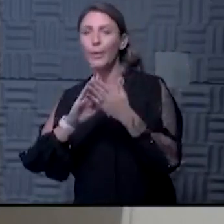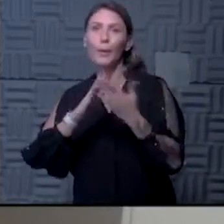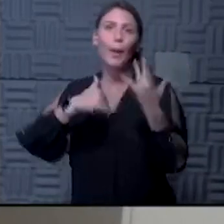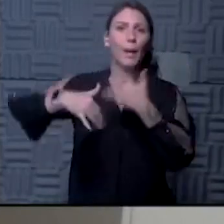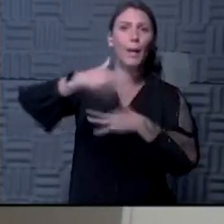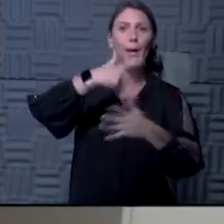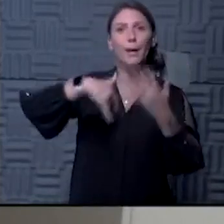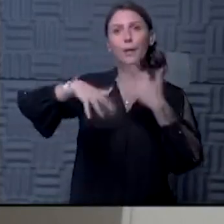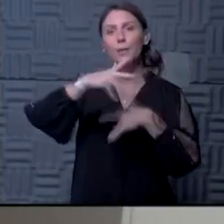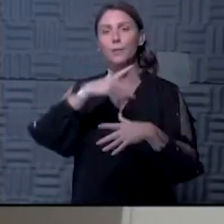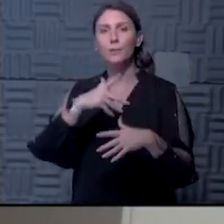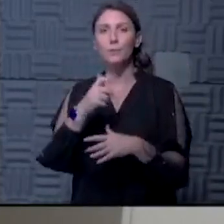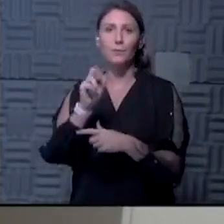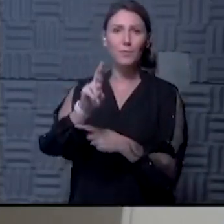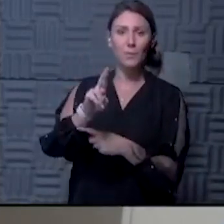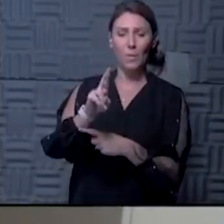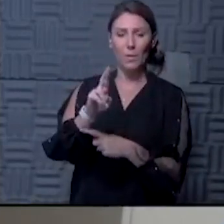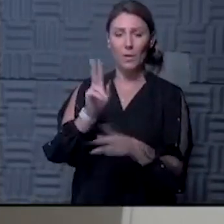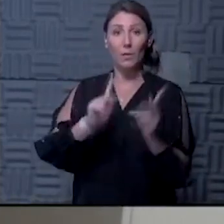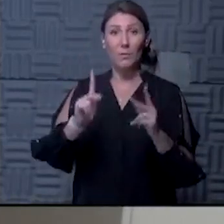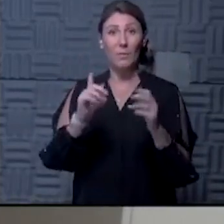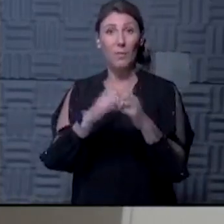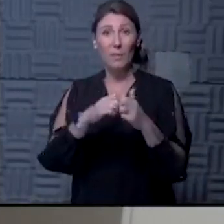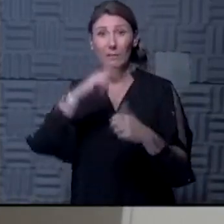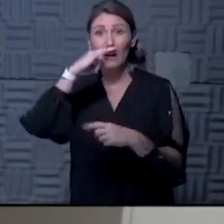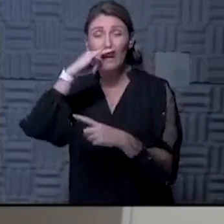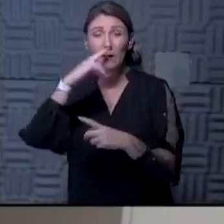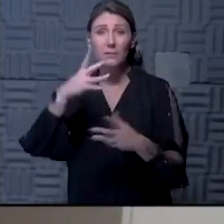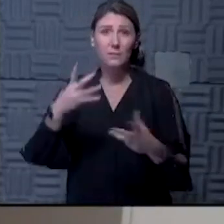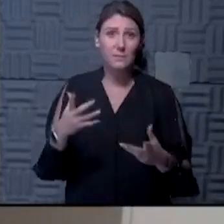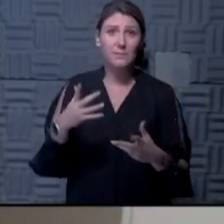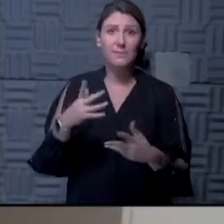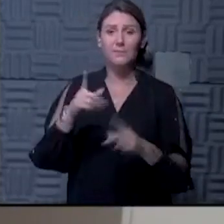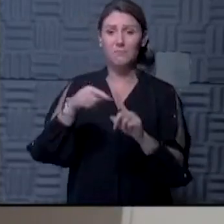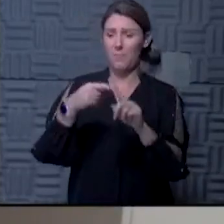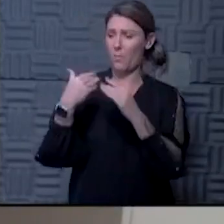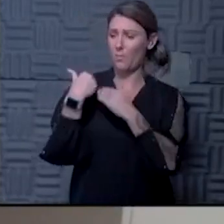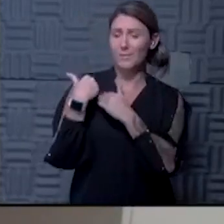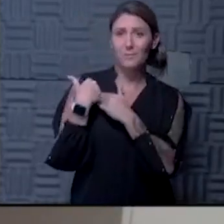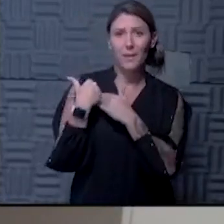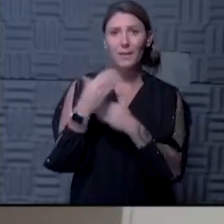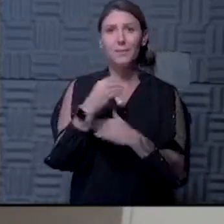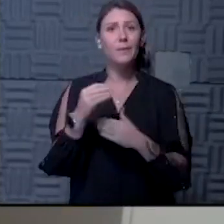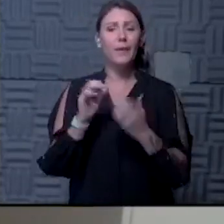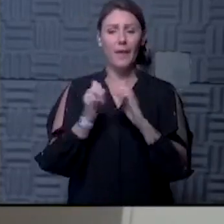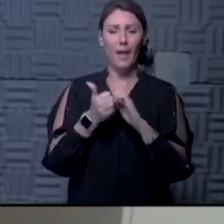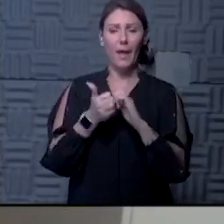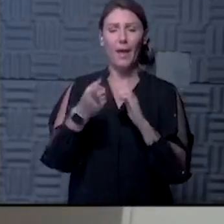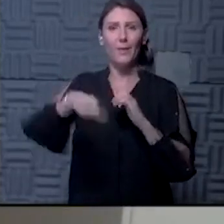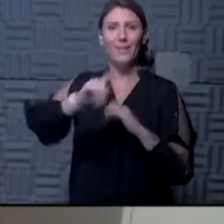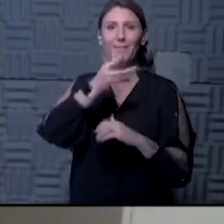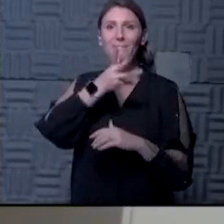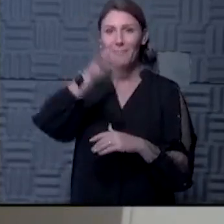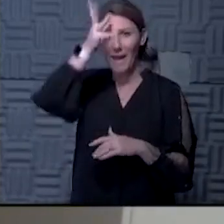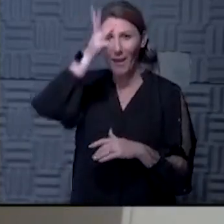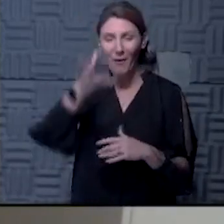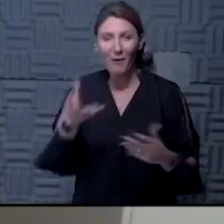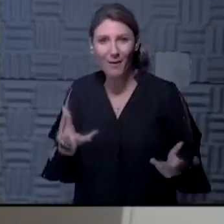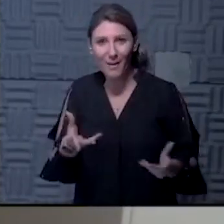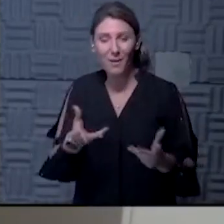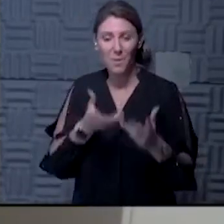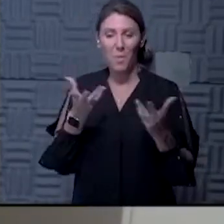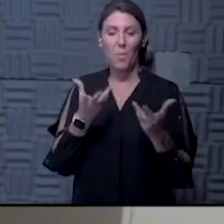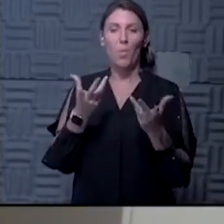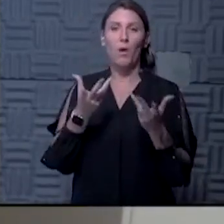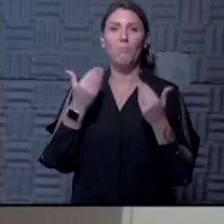Our guys with kids, it's about being responsible in regards to how they parent and what they let their